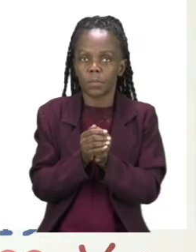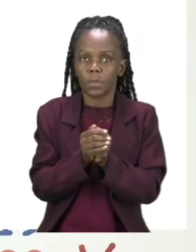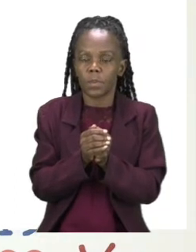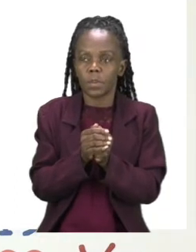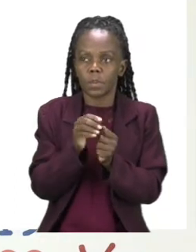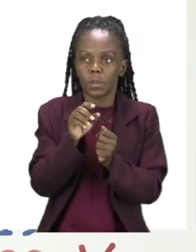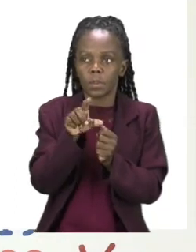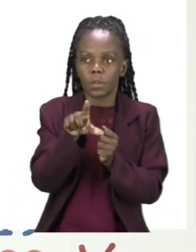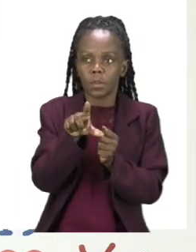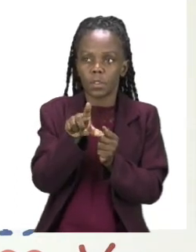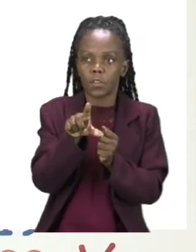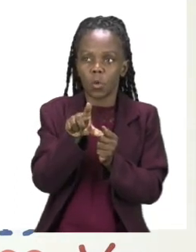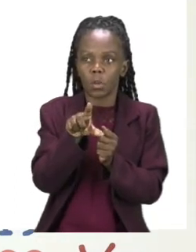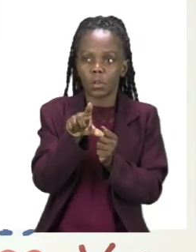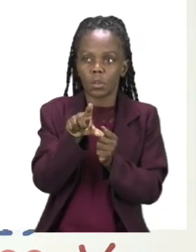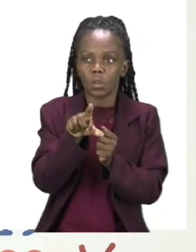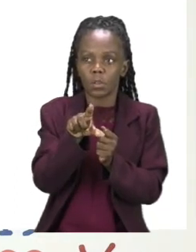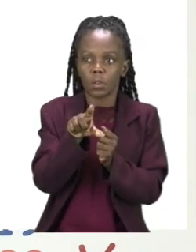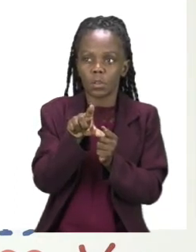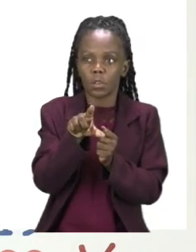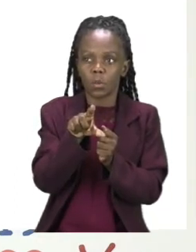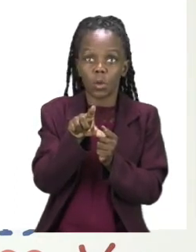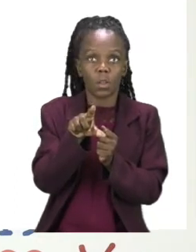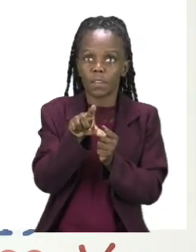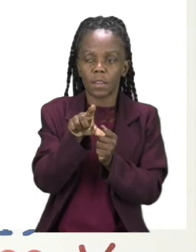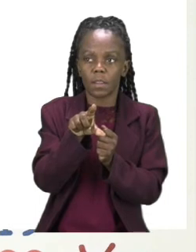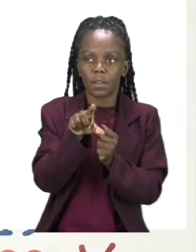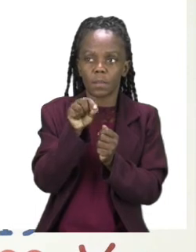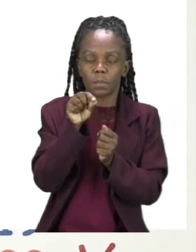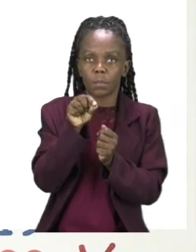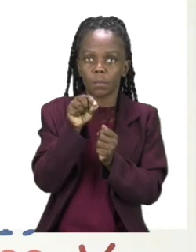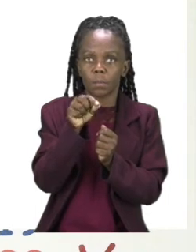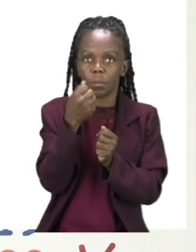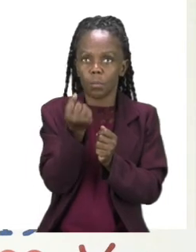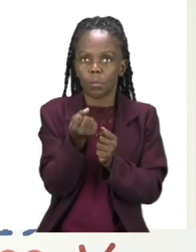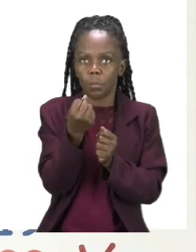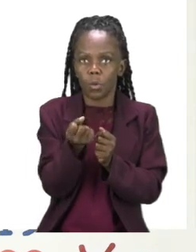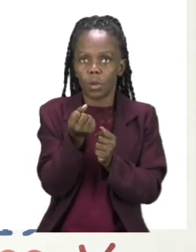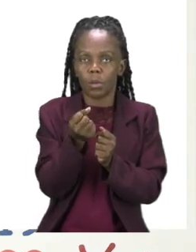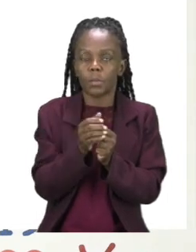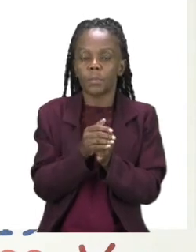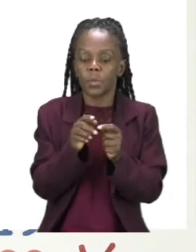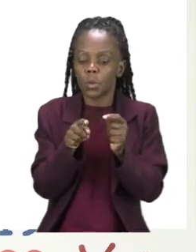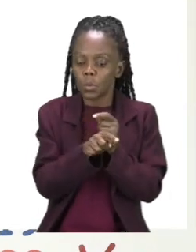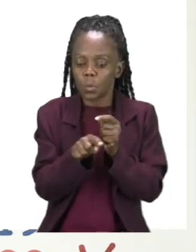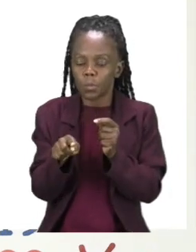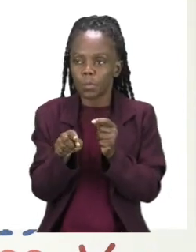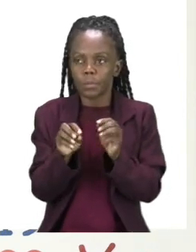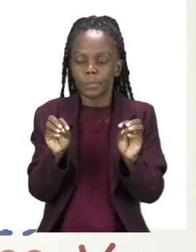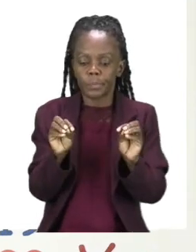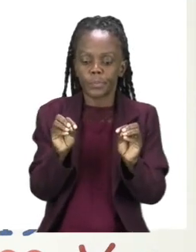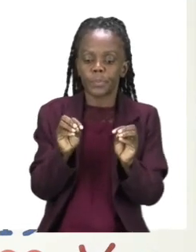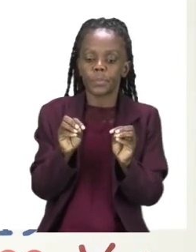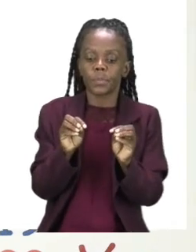The ball is dash the box. Now we want